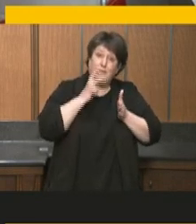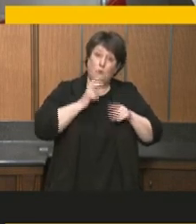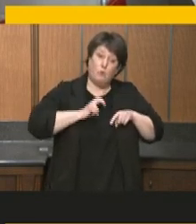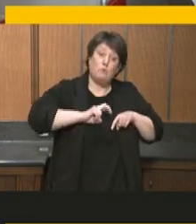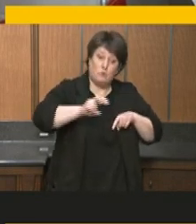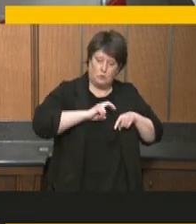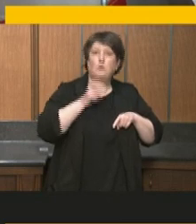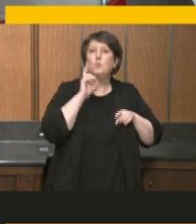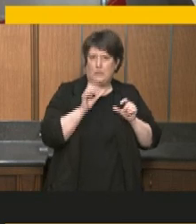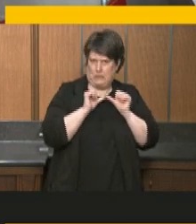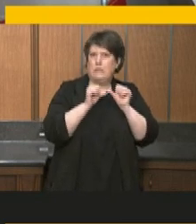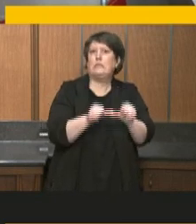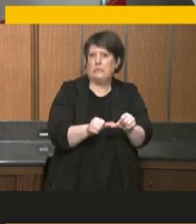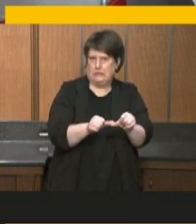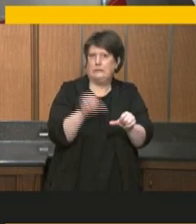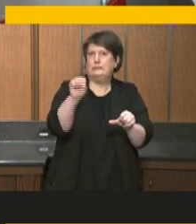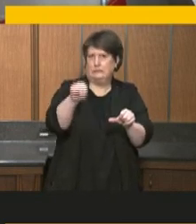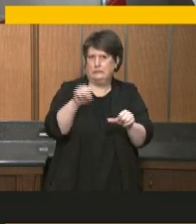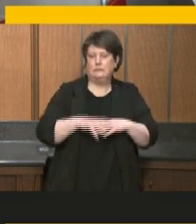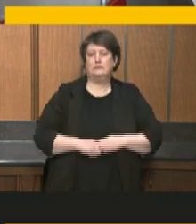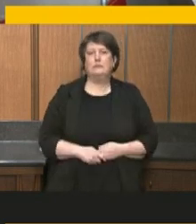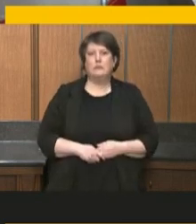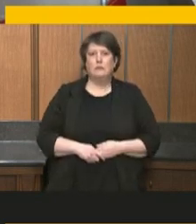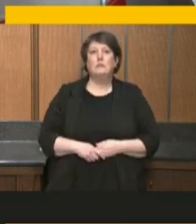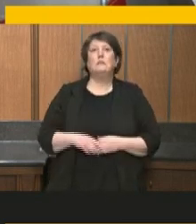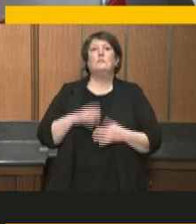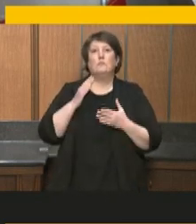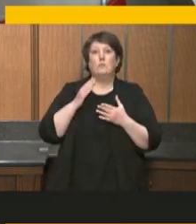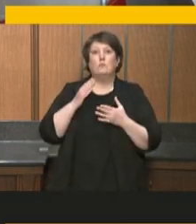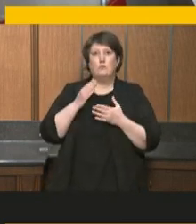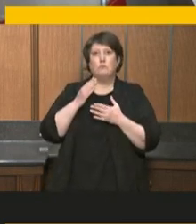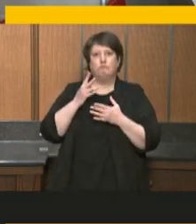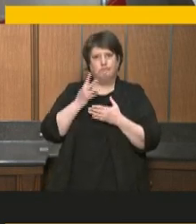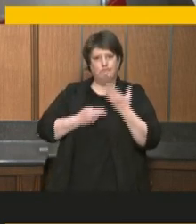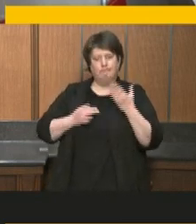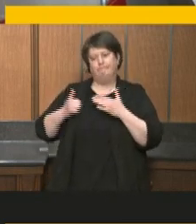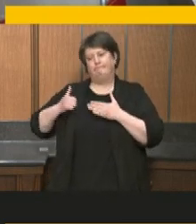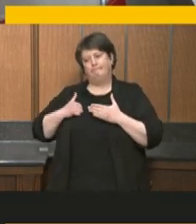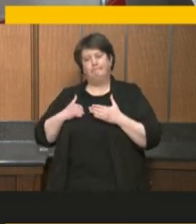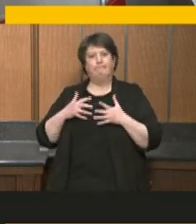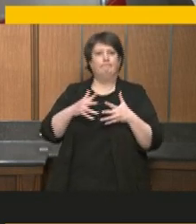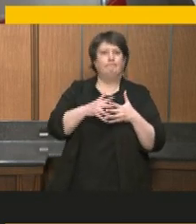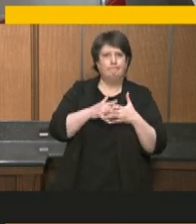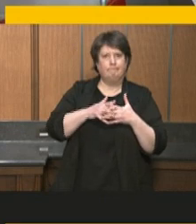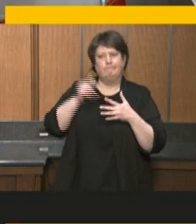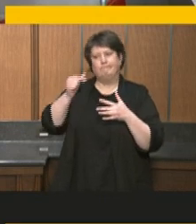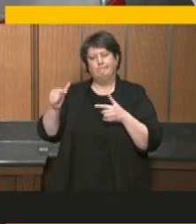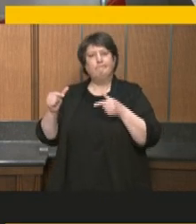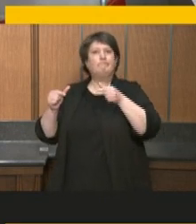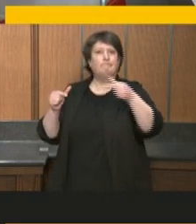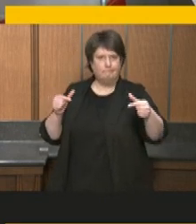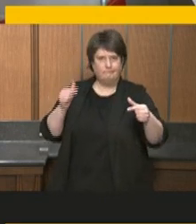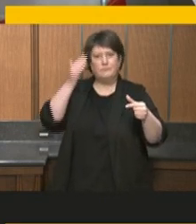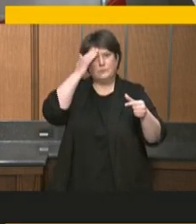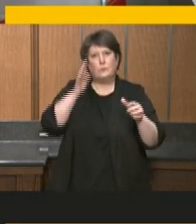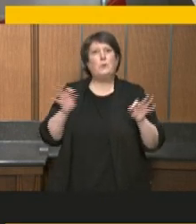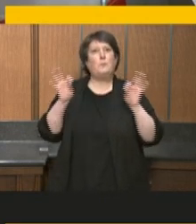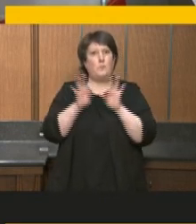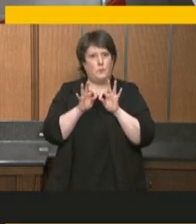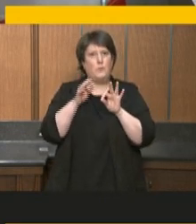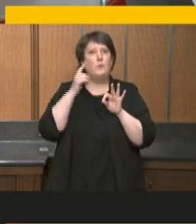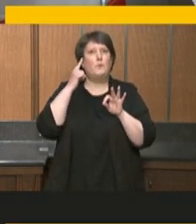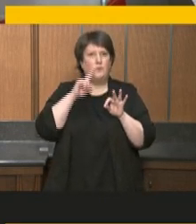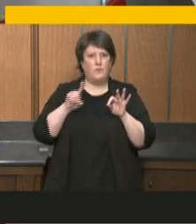and Canadian governments are aware of the importance of maintaining essential supply chains.